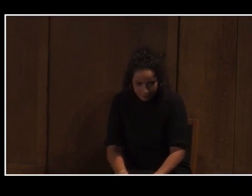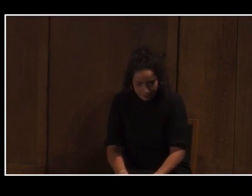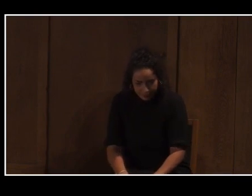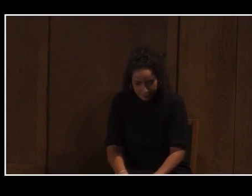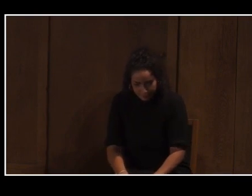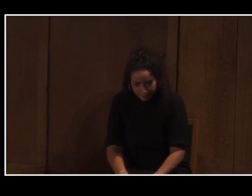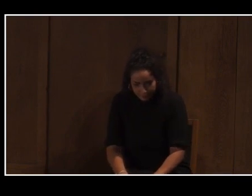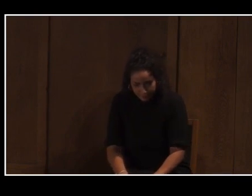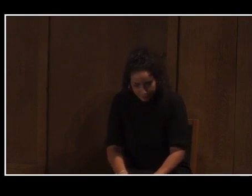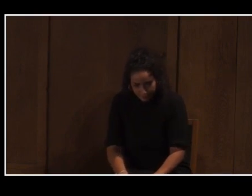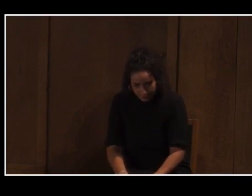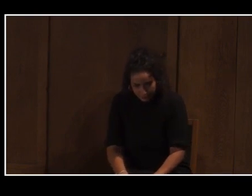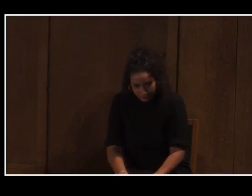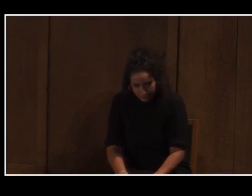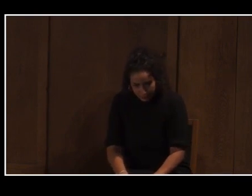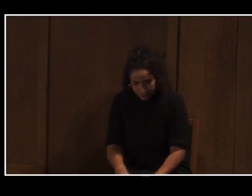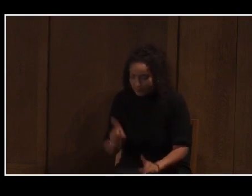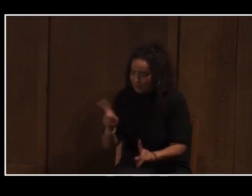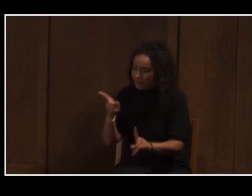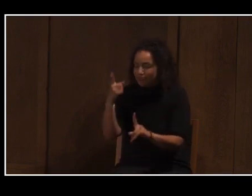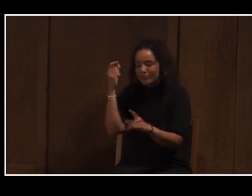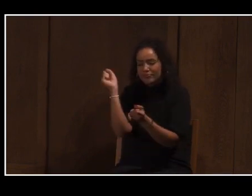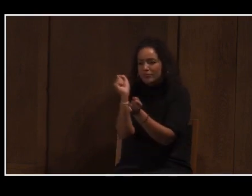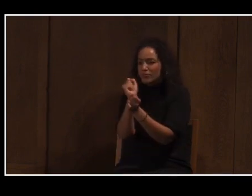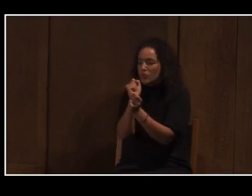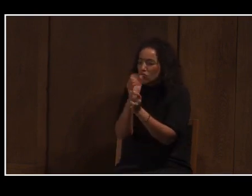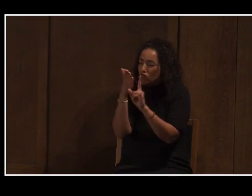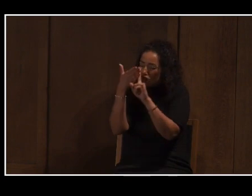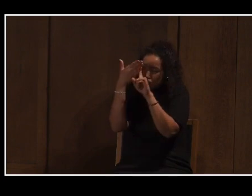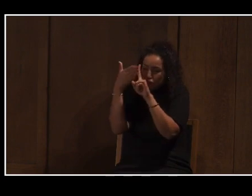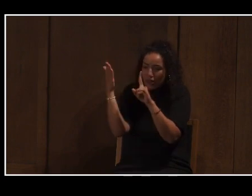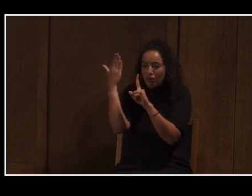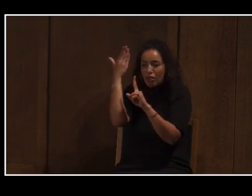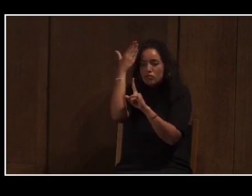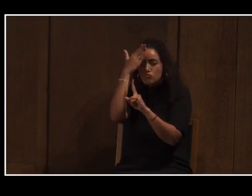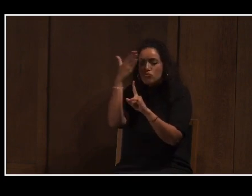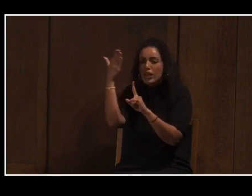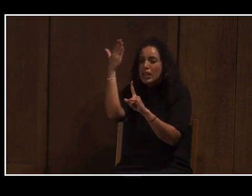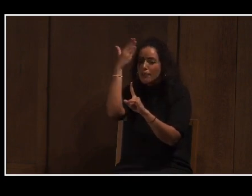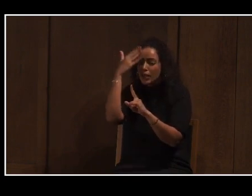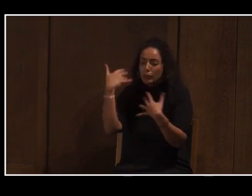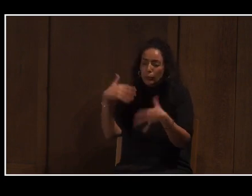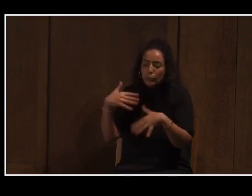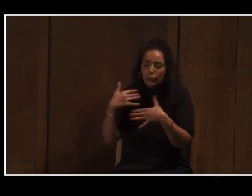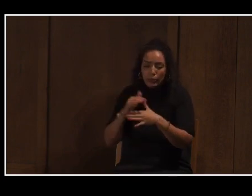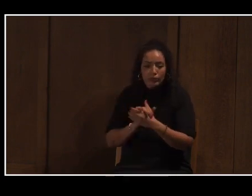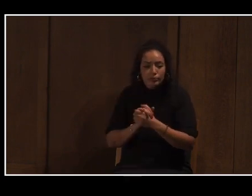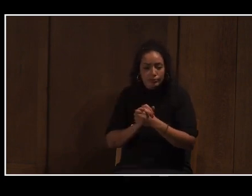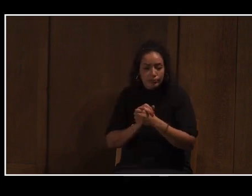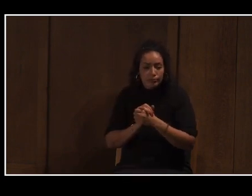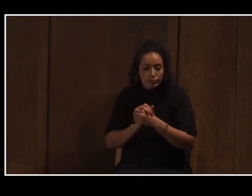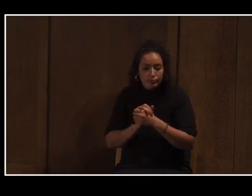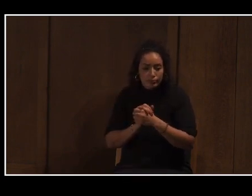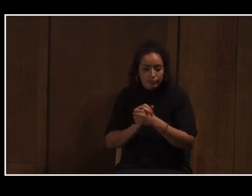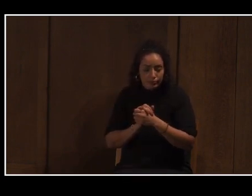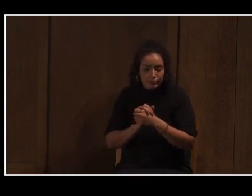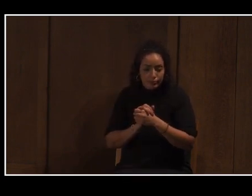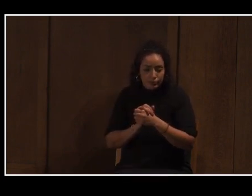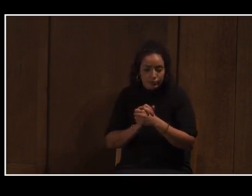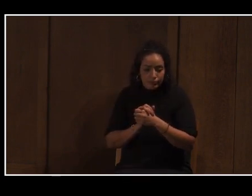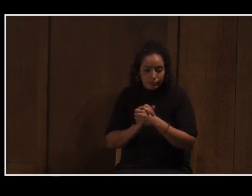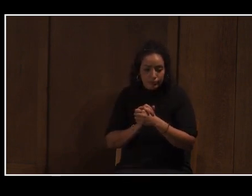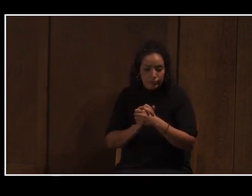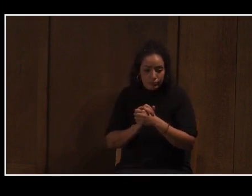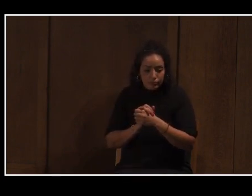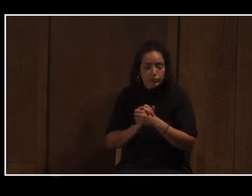me, radical dreaming, it demands radical healing, and radical healing, it demands radical dreaming.